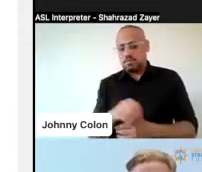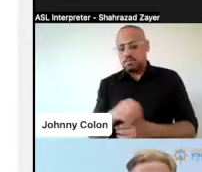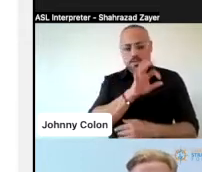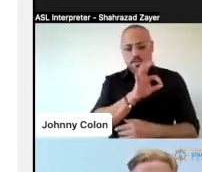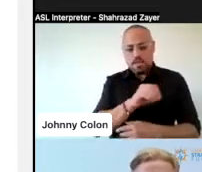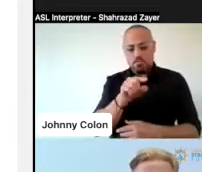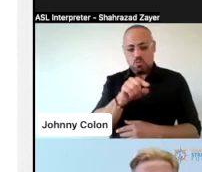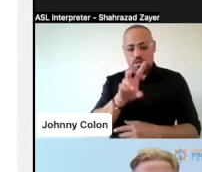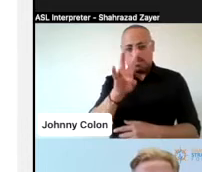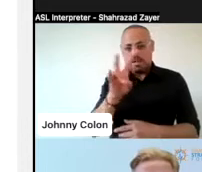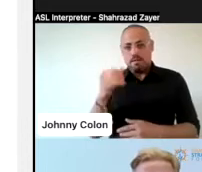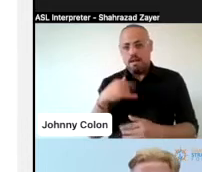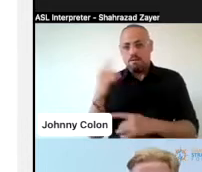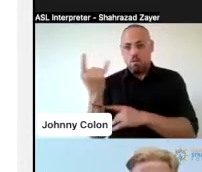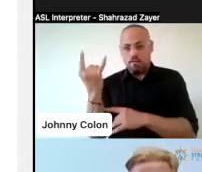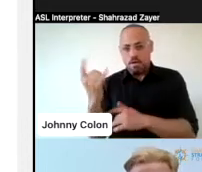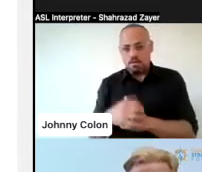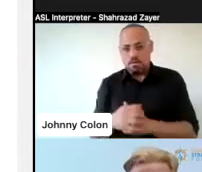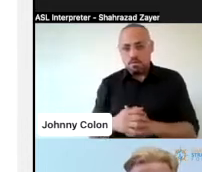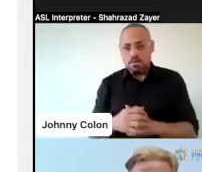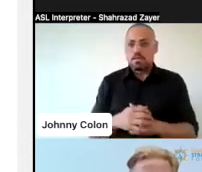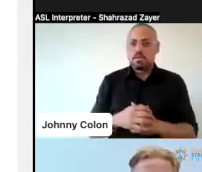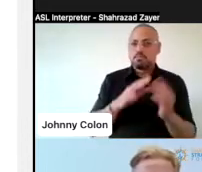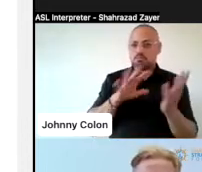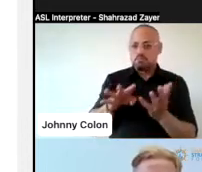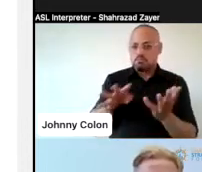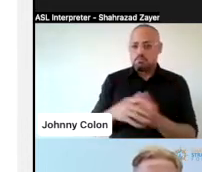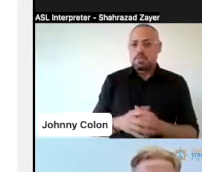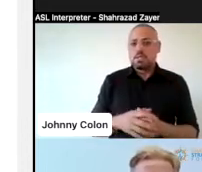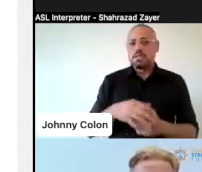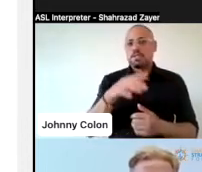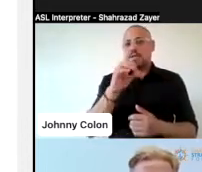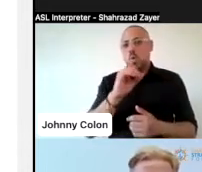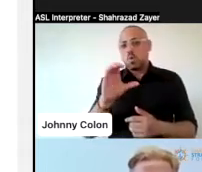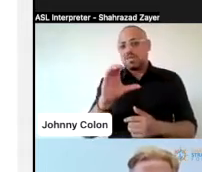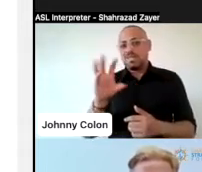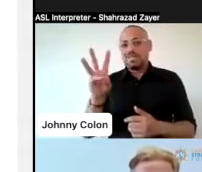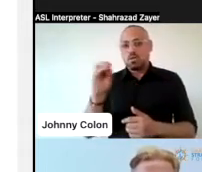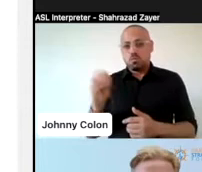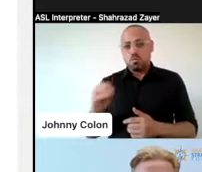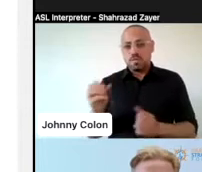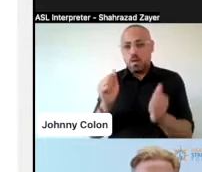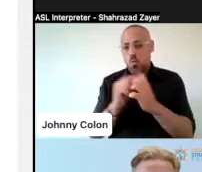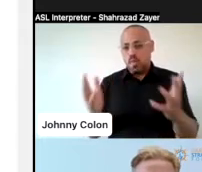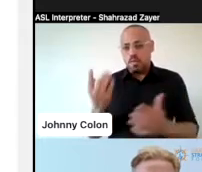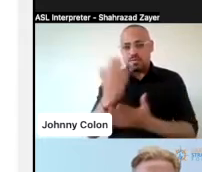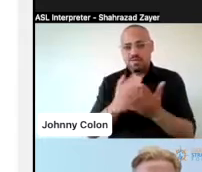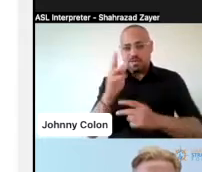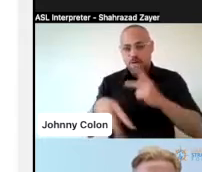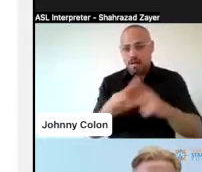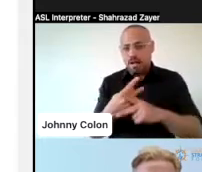90.7% have broadband. The OC has only 6% of seniors without some form of